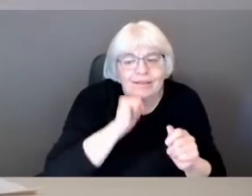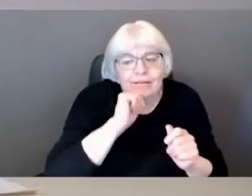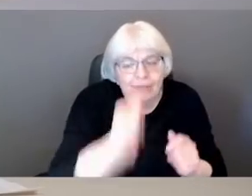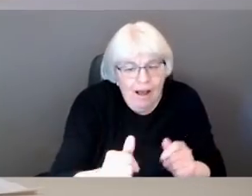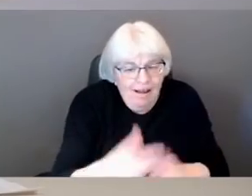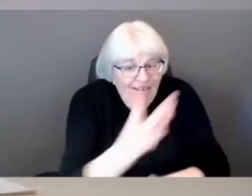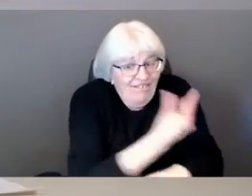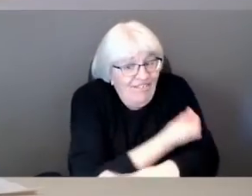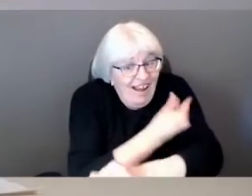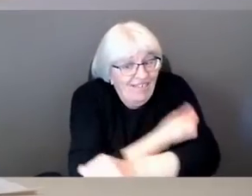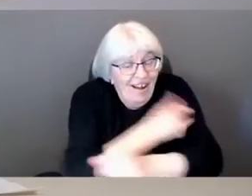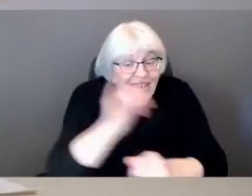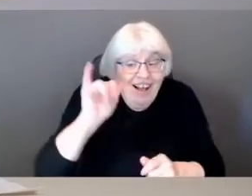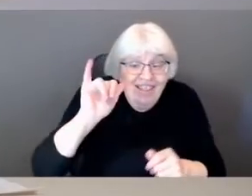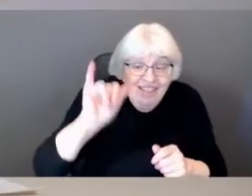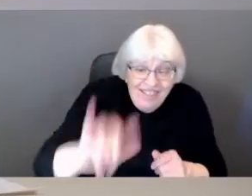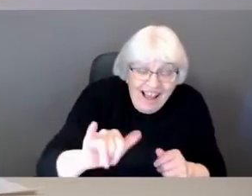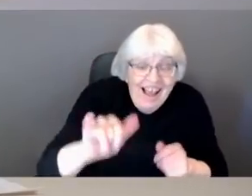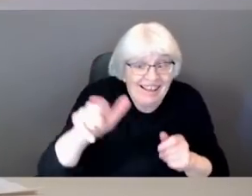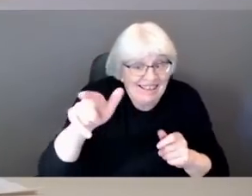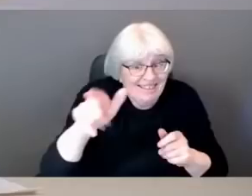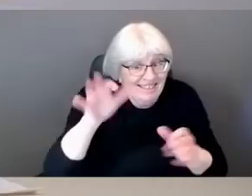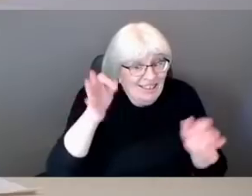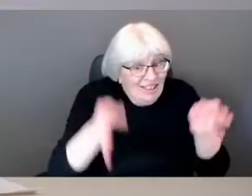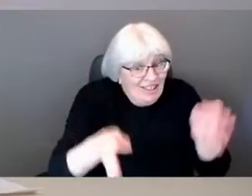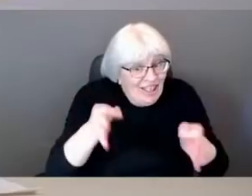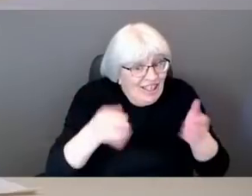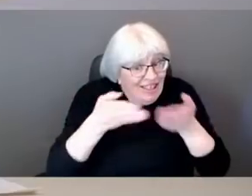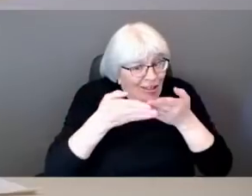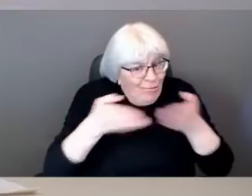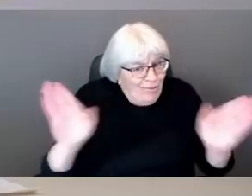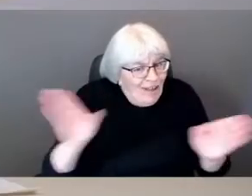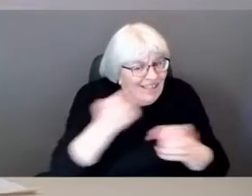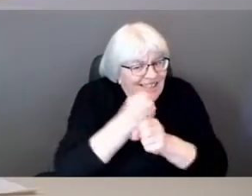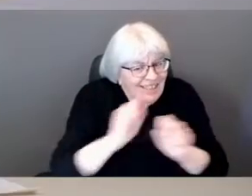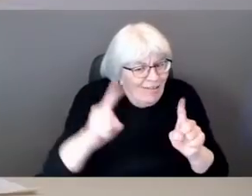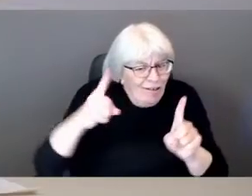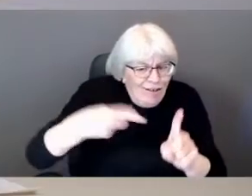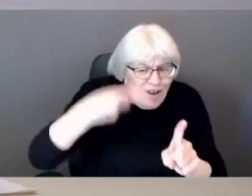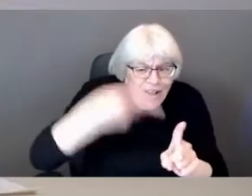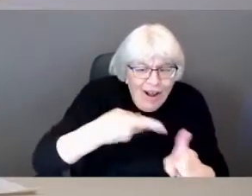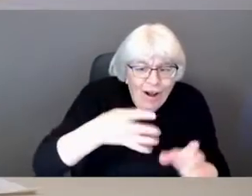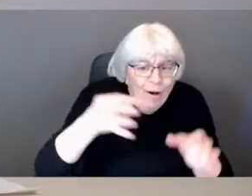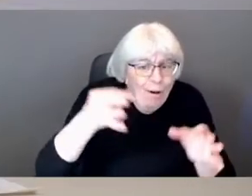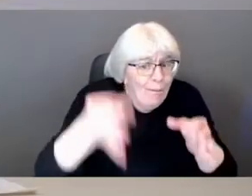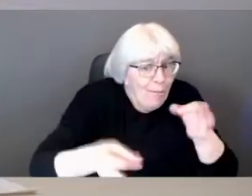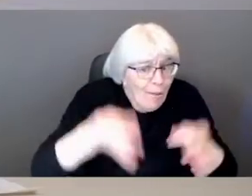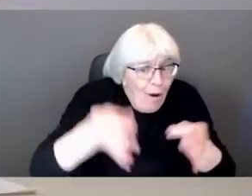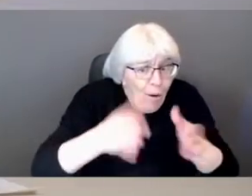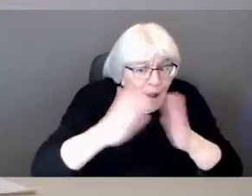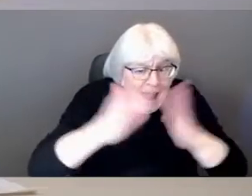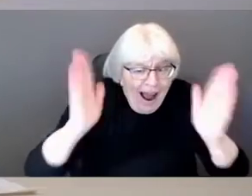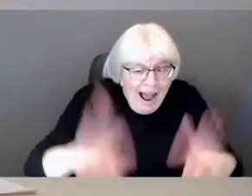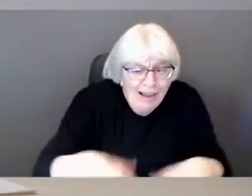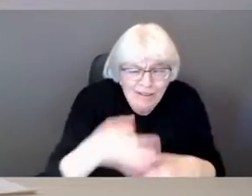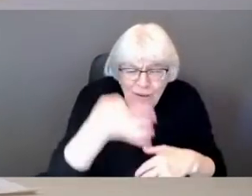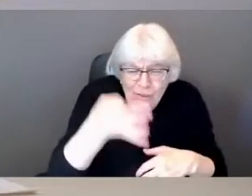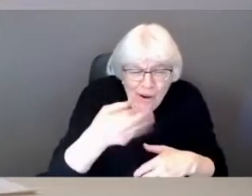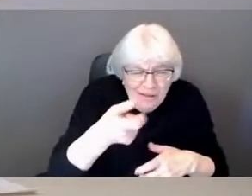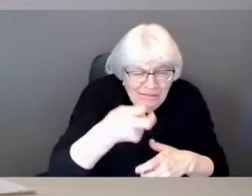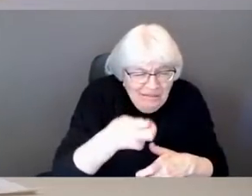wouldn't be just specific to the courthouse. And that number is very small across the whole system.